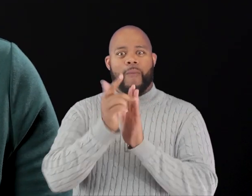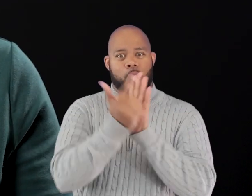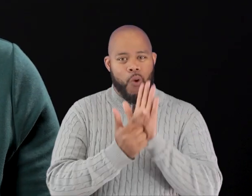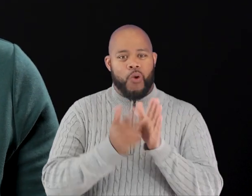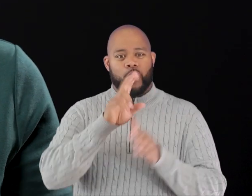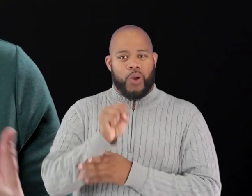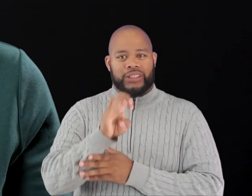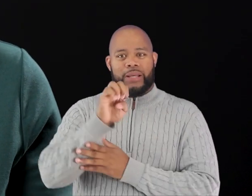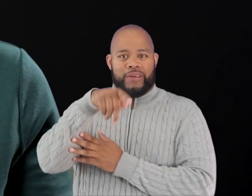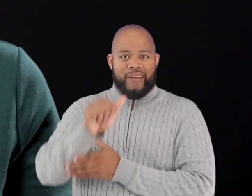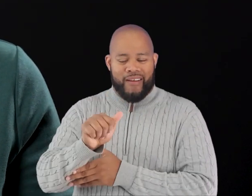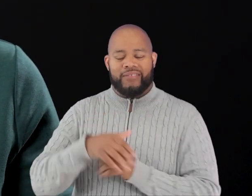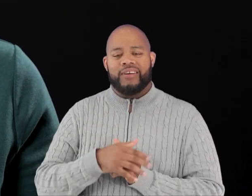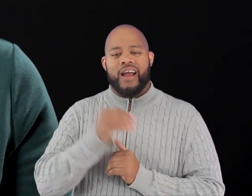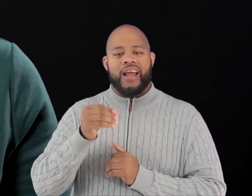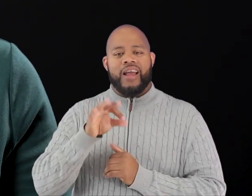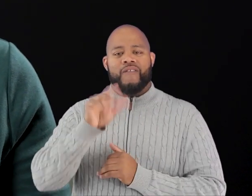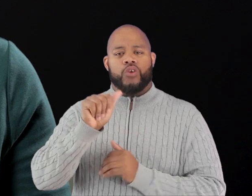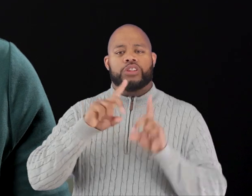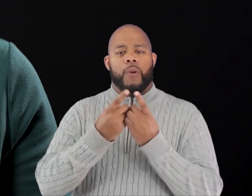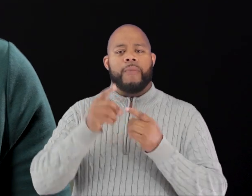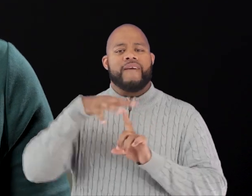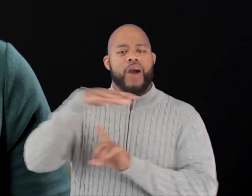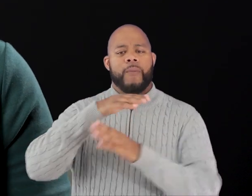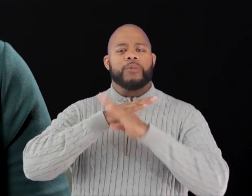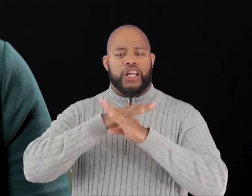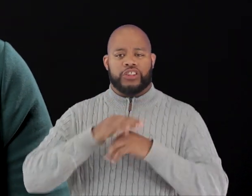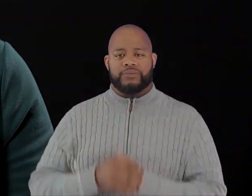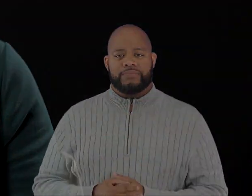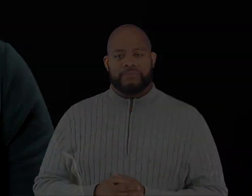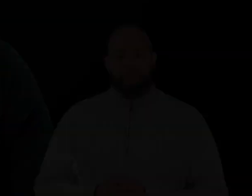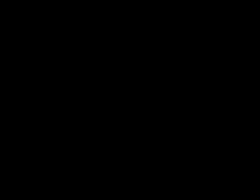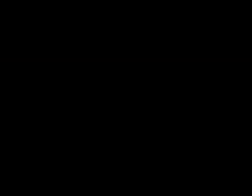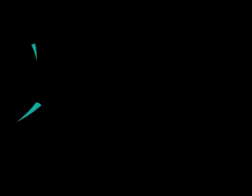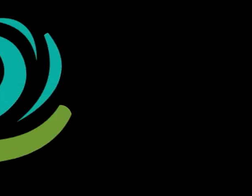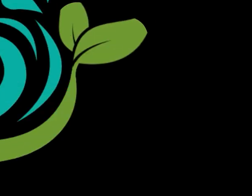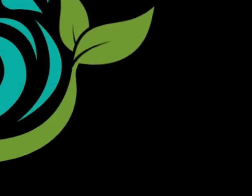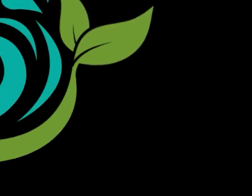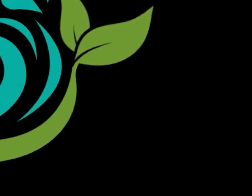required to do that by the US EPA and the Florida Department of Environmental Protection.